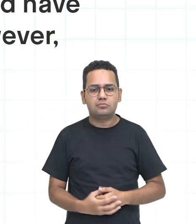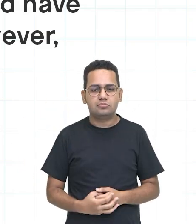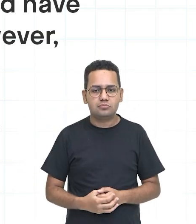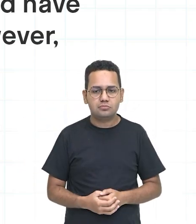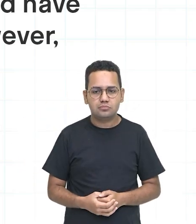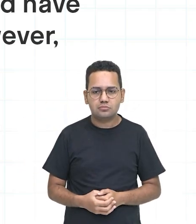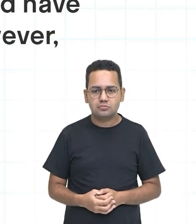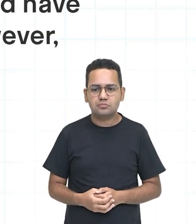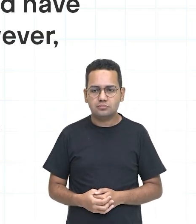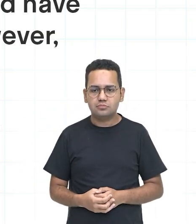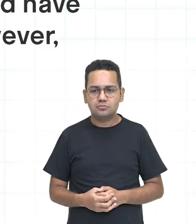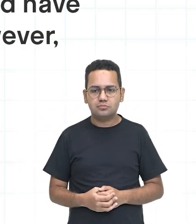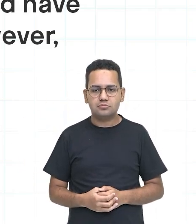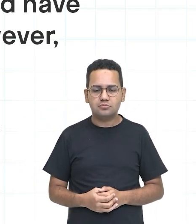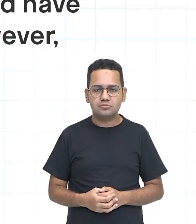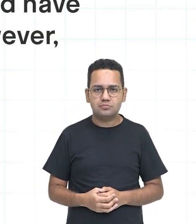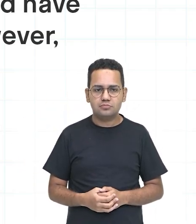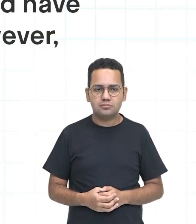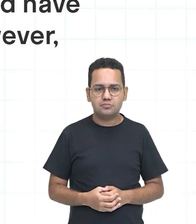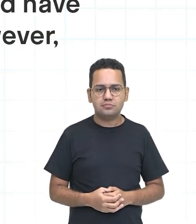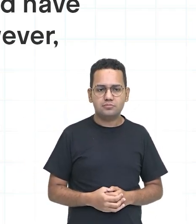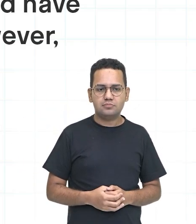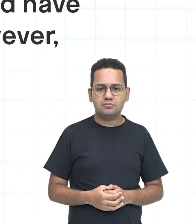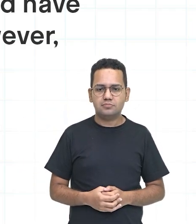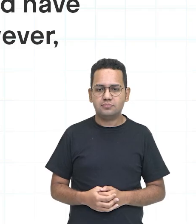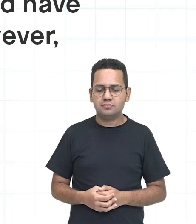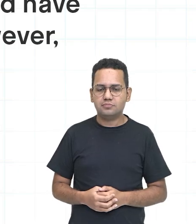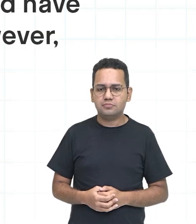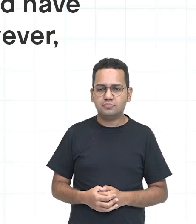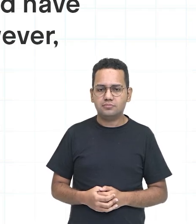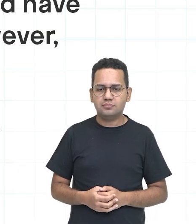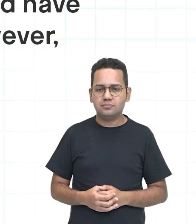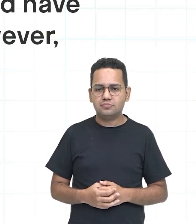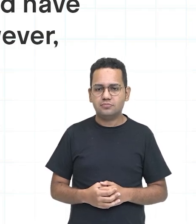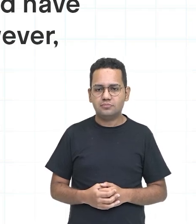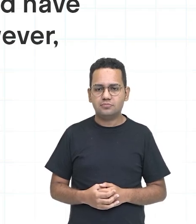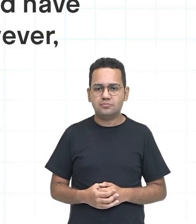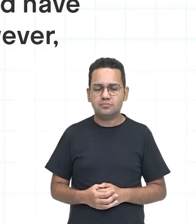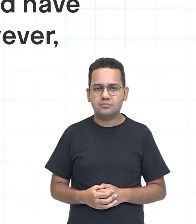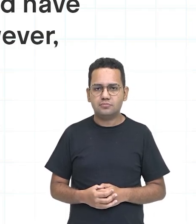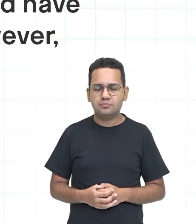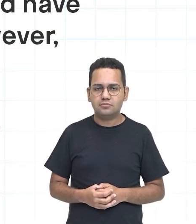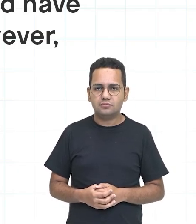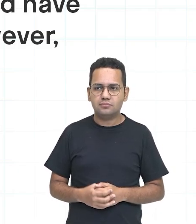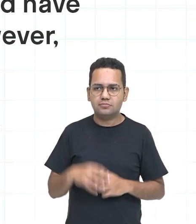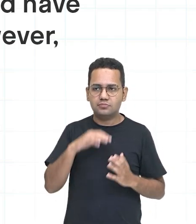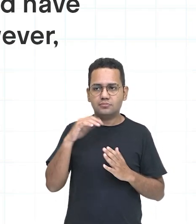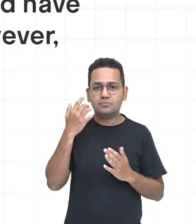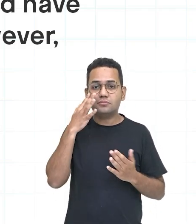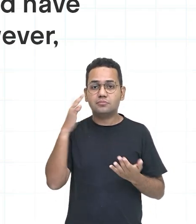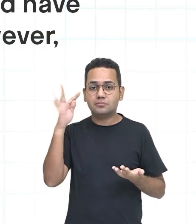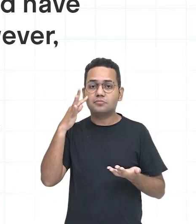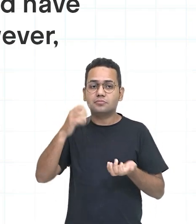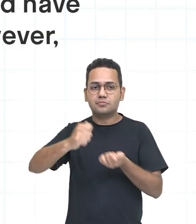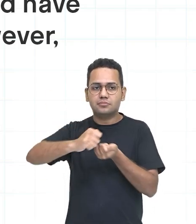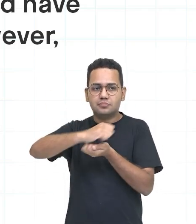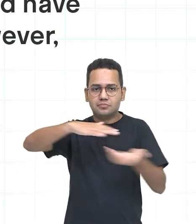inclusive, mas a gente vai ver um pouquinho sobre ele. O que está escrito aqui sobre o título de Multiverse Theory, teoria do